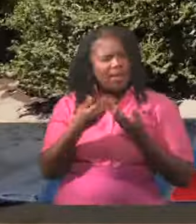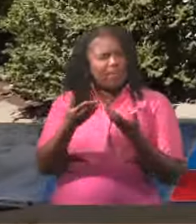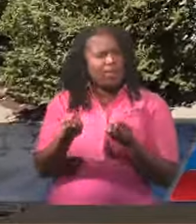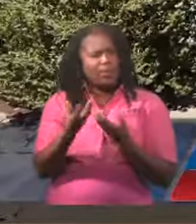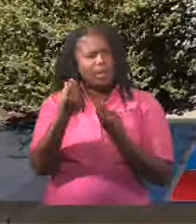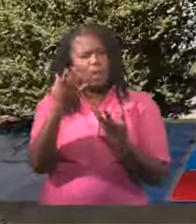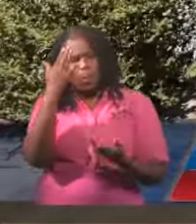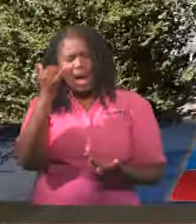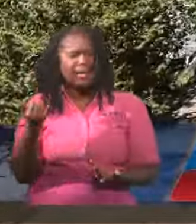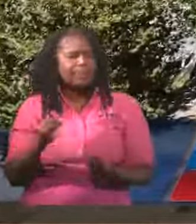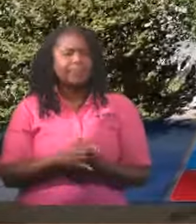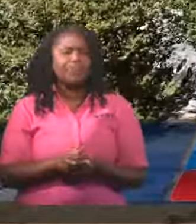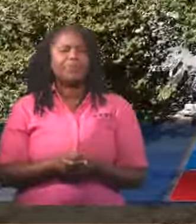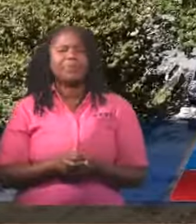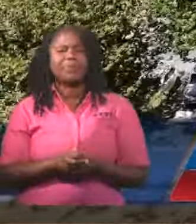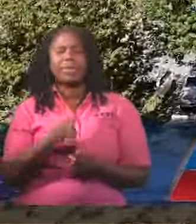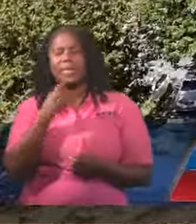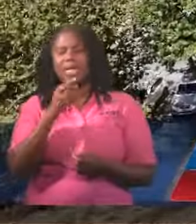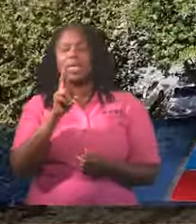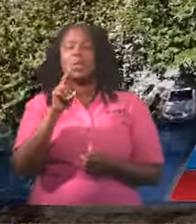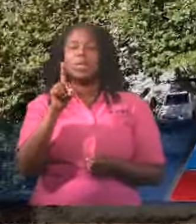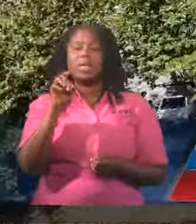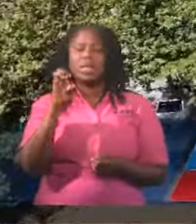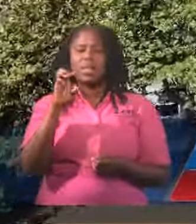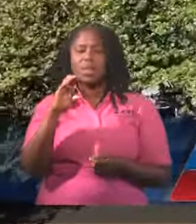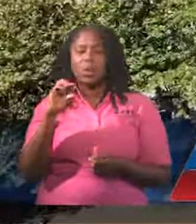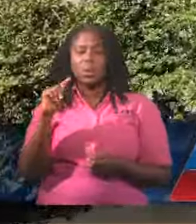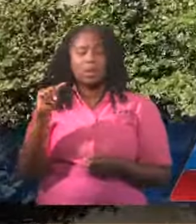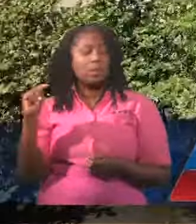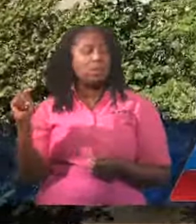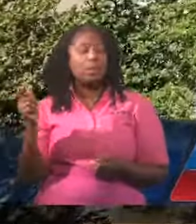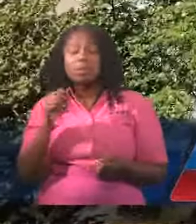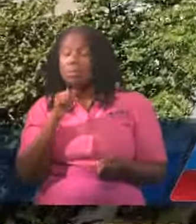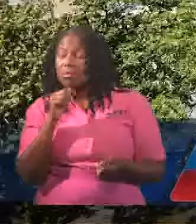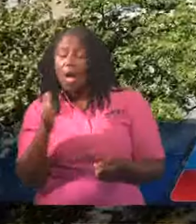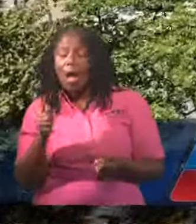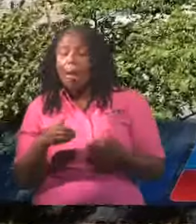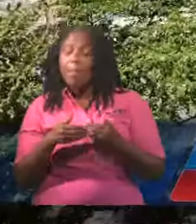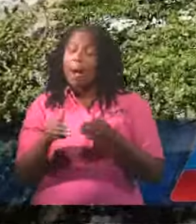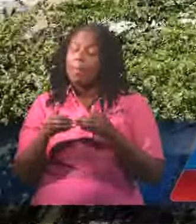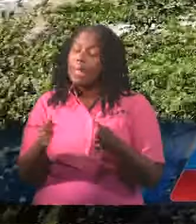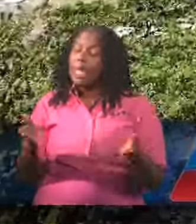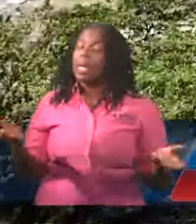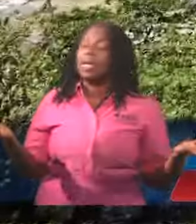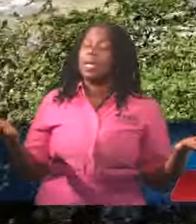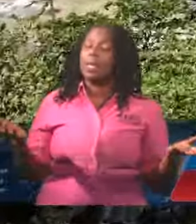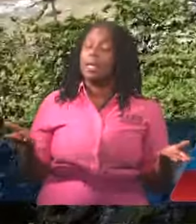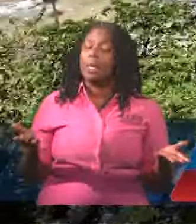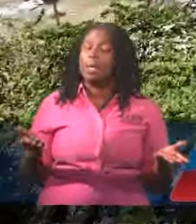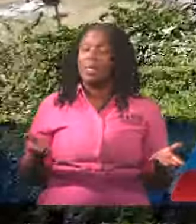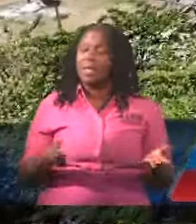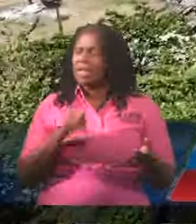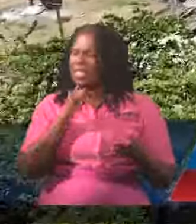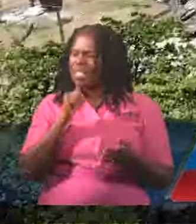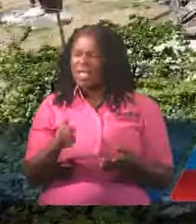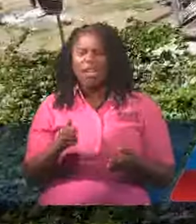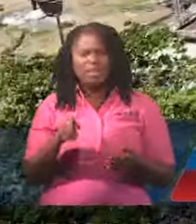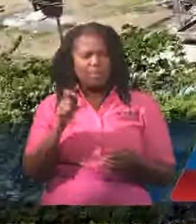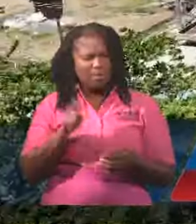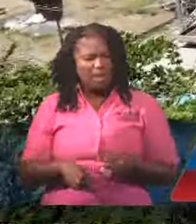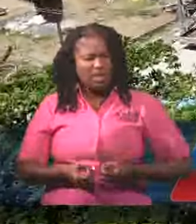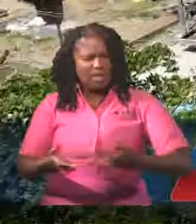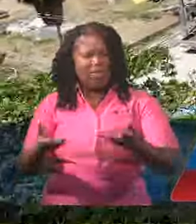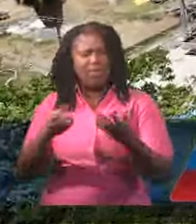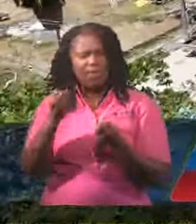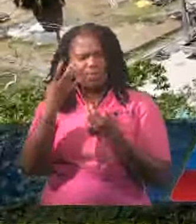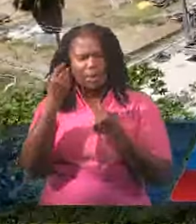the EIDCOT is not a public authority, it is not required to provide access to the requested documentation. Mr. Isaac has